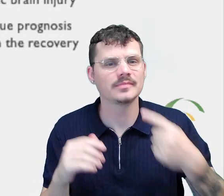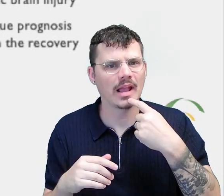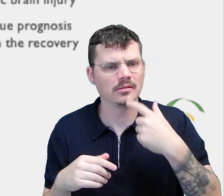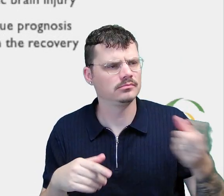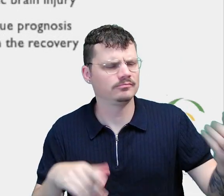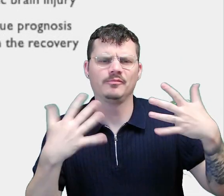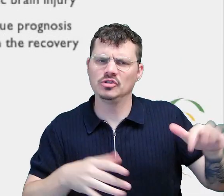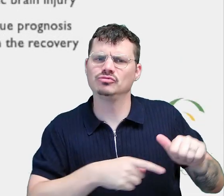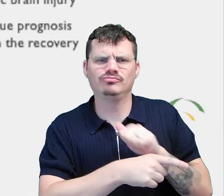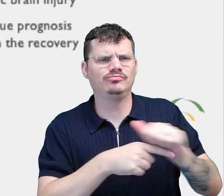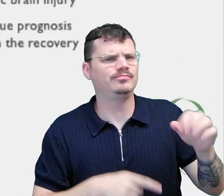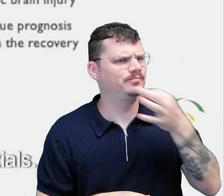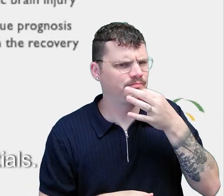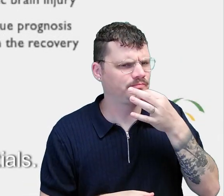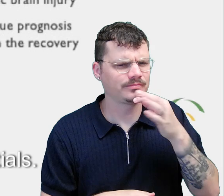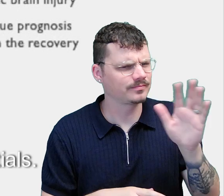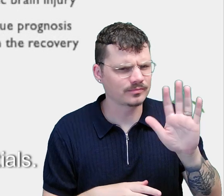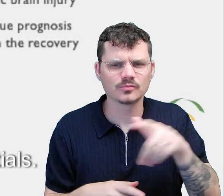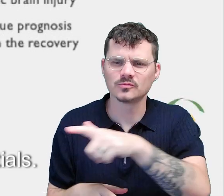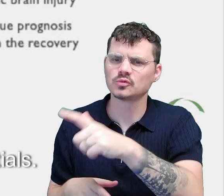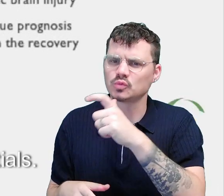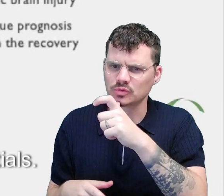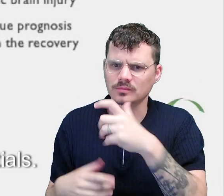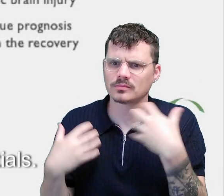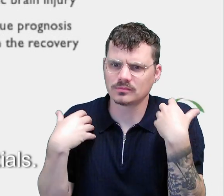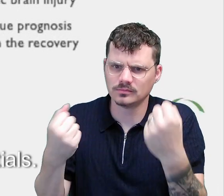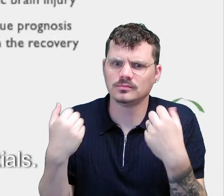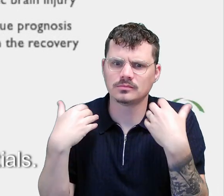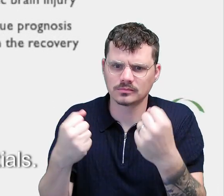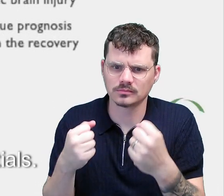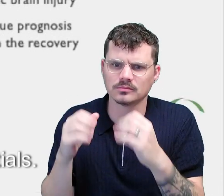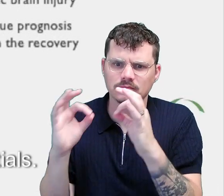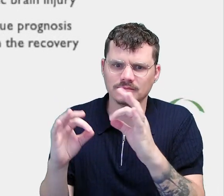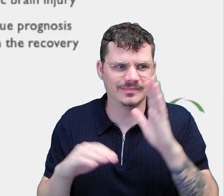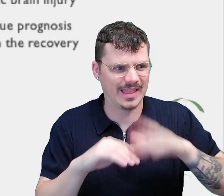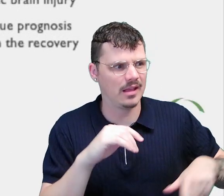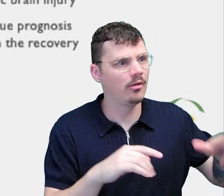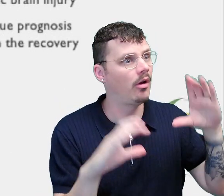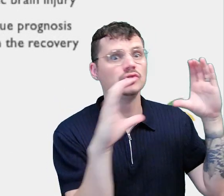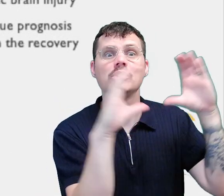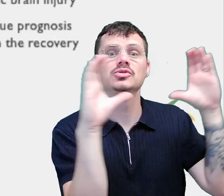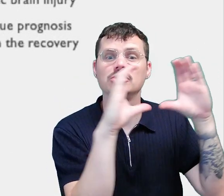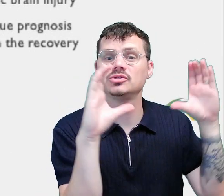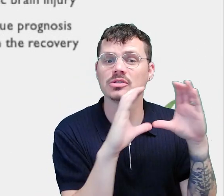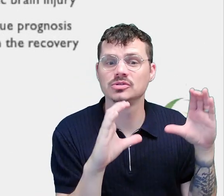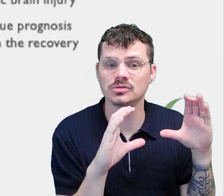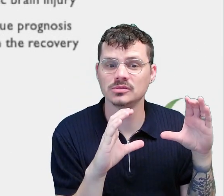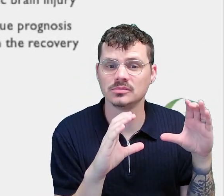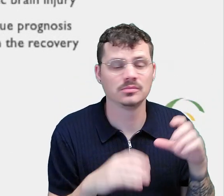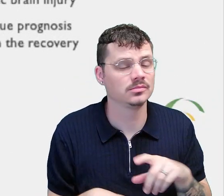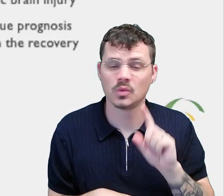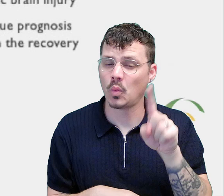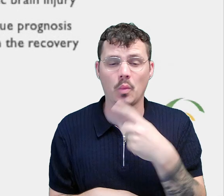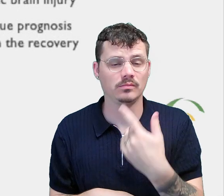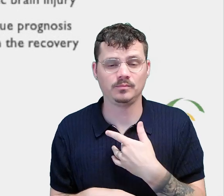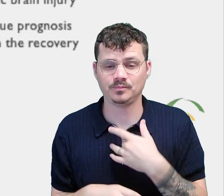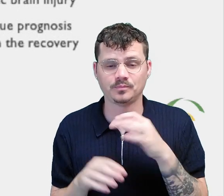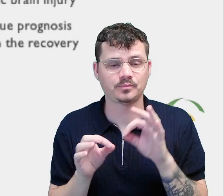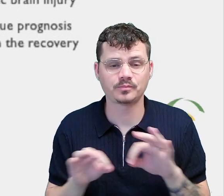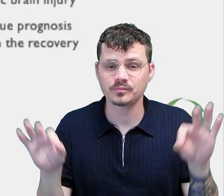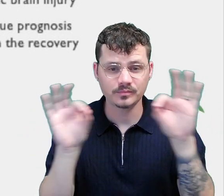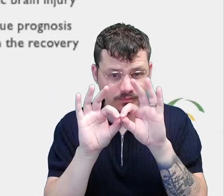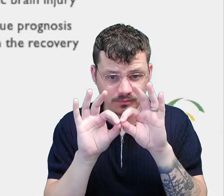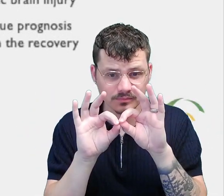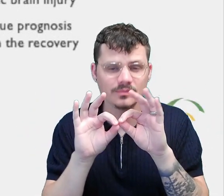well trained or somebody who has lots of credentials. The only one that matters to me